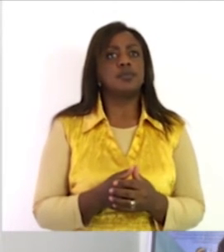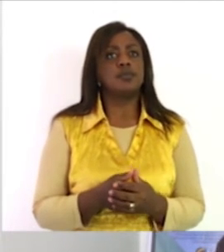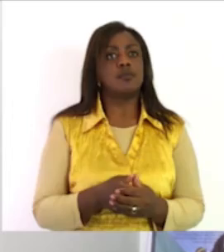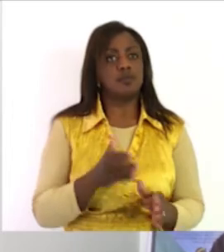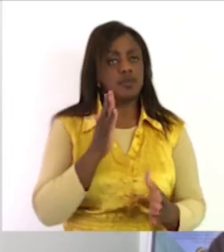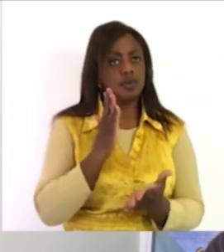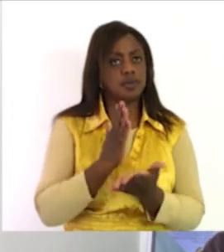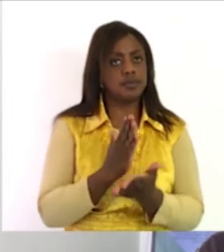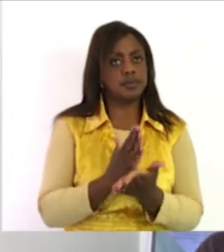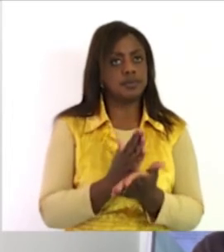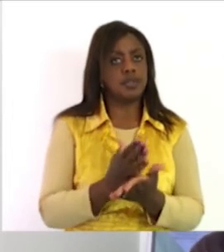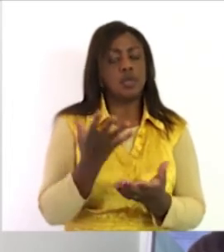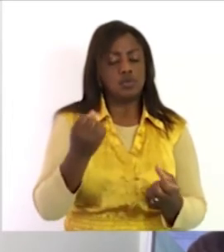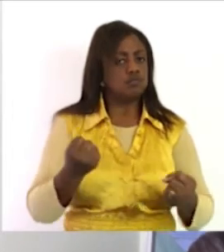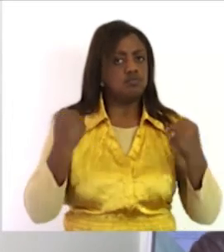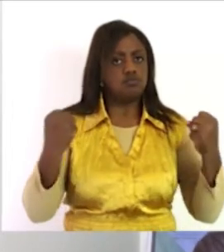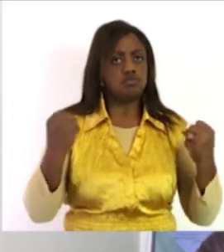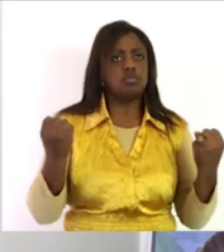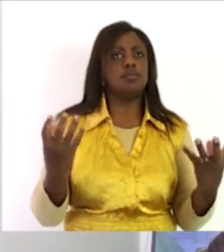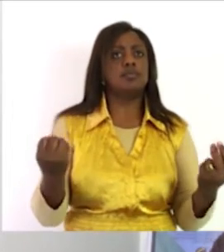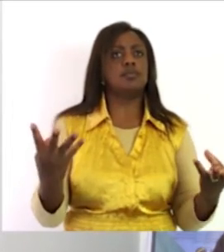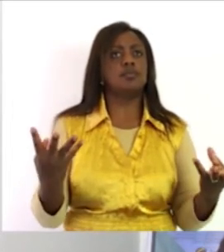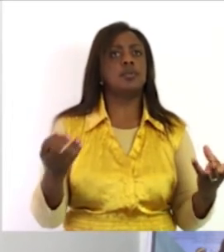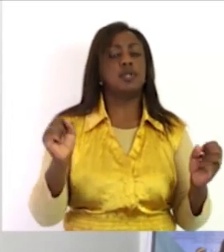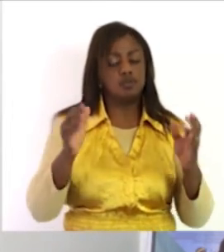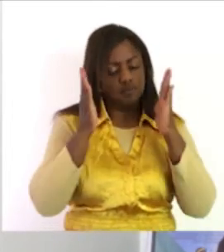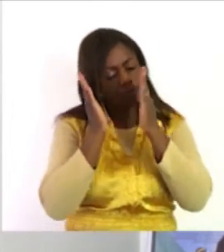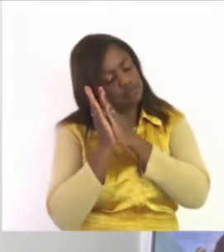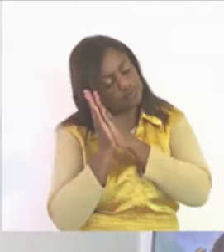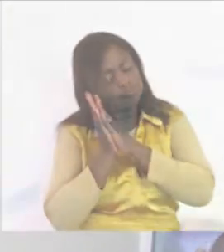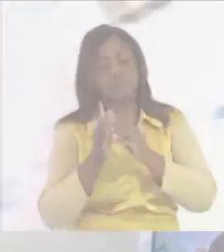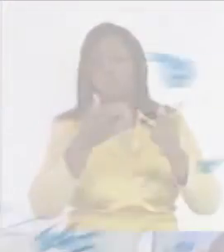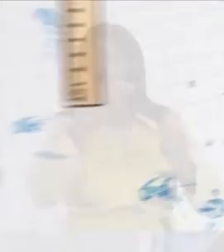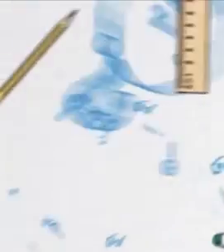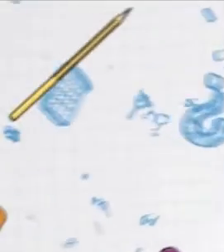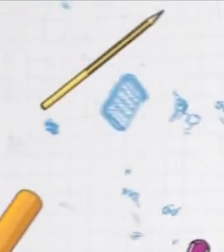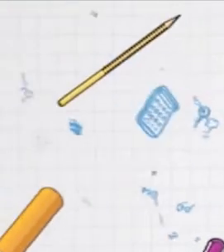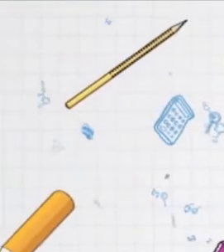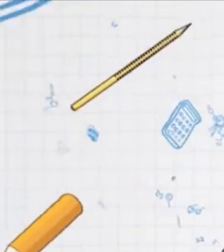obviously you have a lot of energy and you can sleep better.